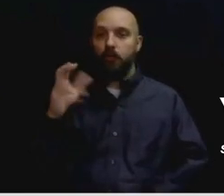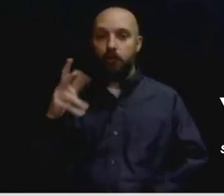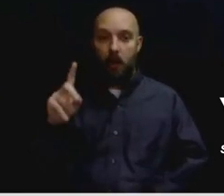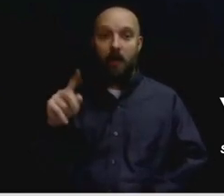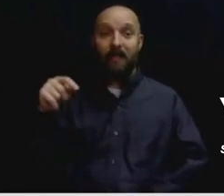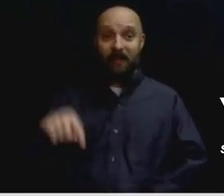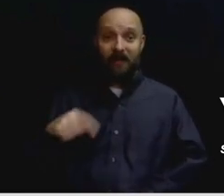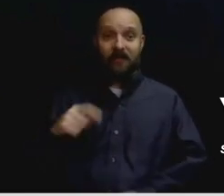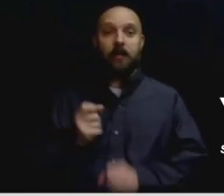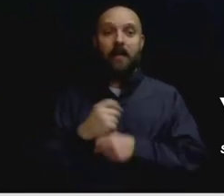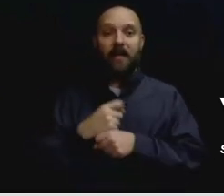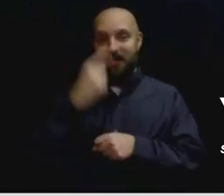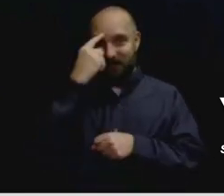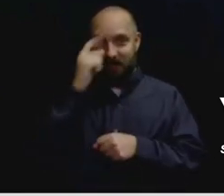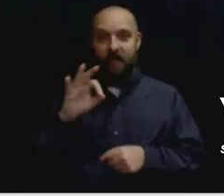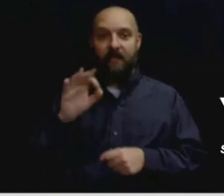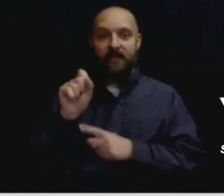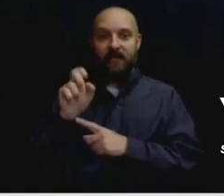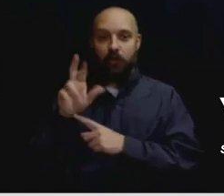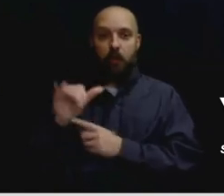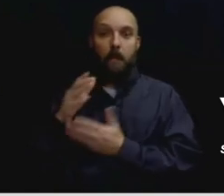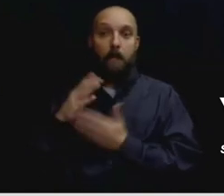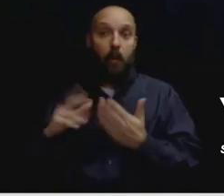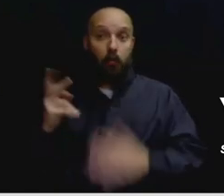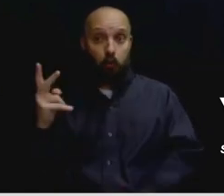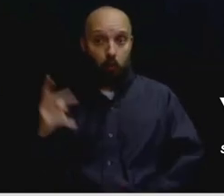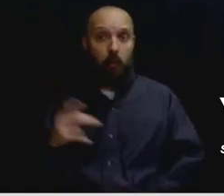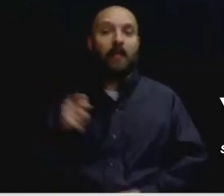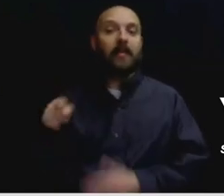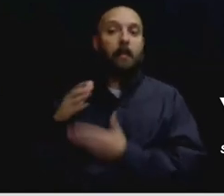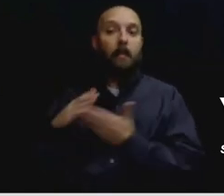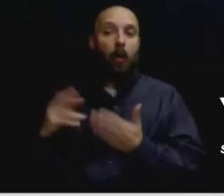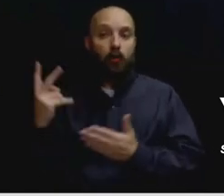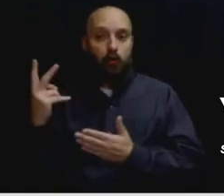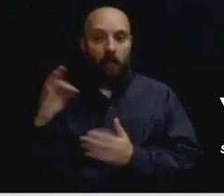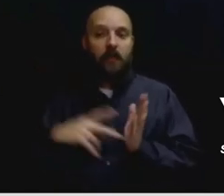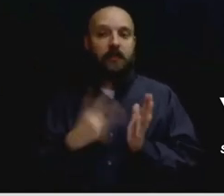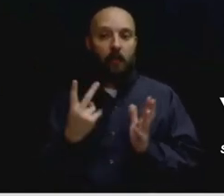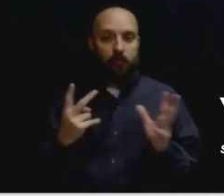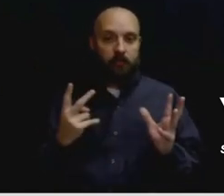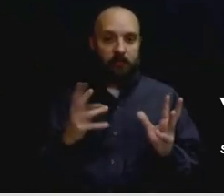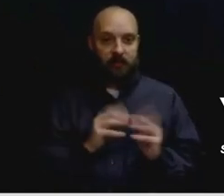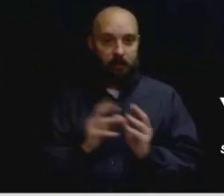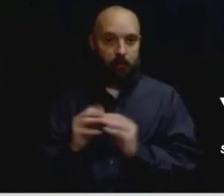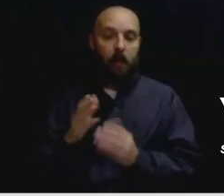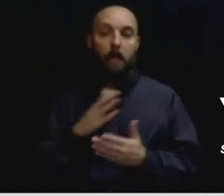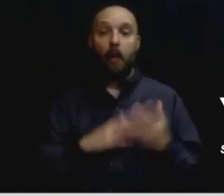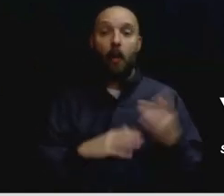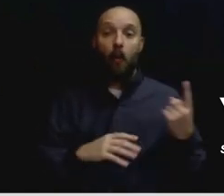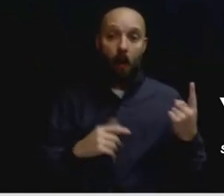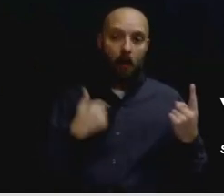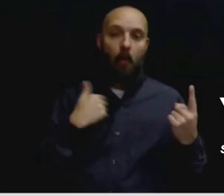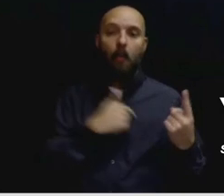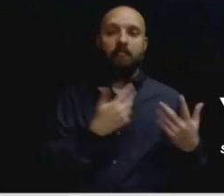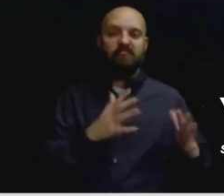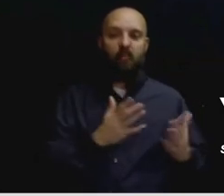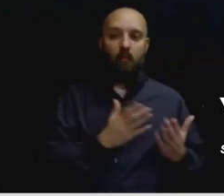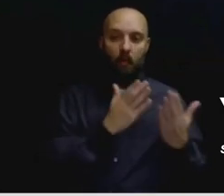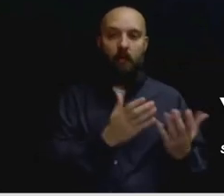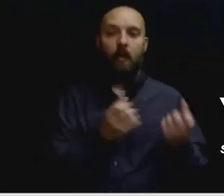Making Sense of Sensory Part 2. So this is Part 2 of a double session. In Part 1, we offered a lot